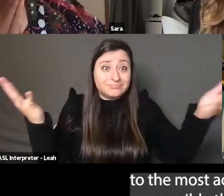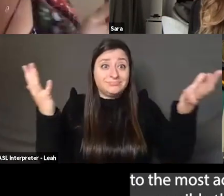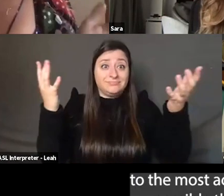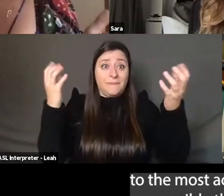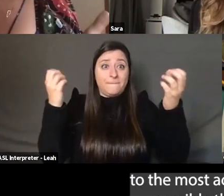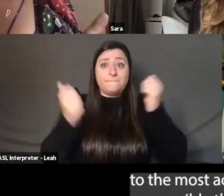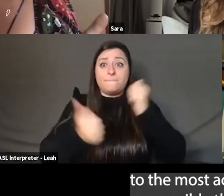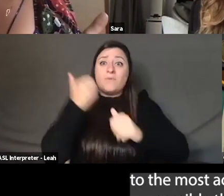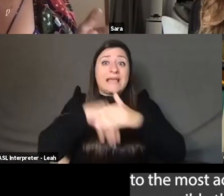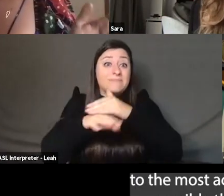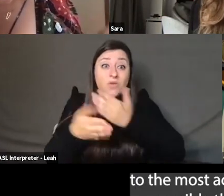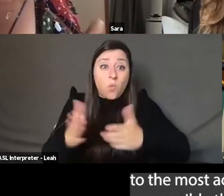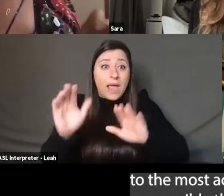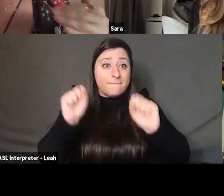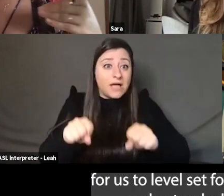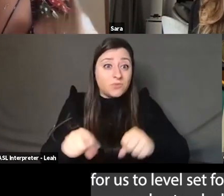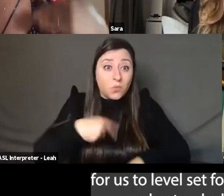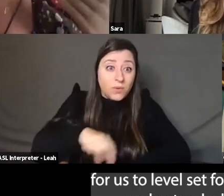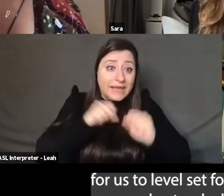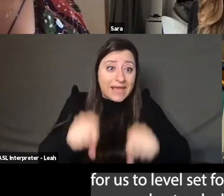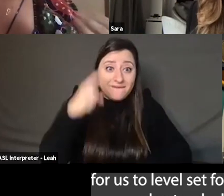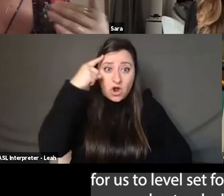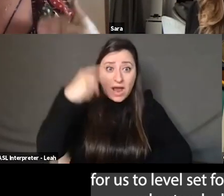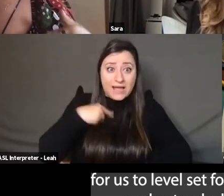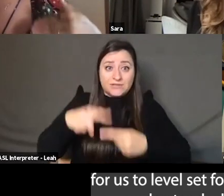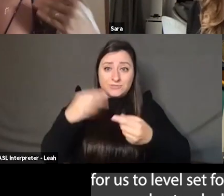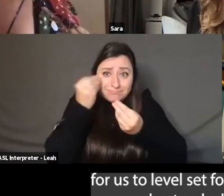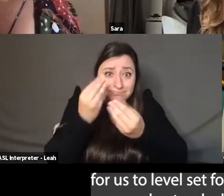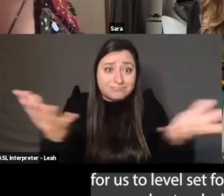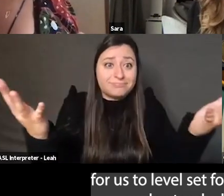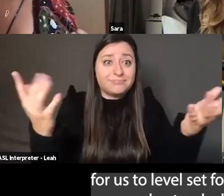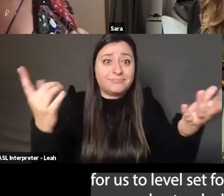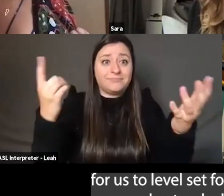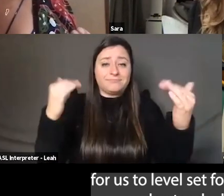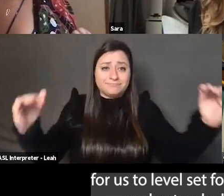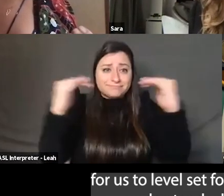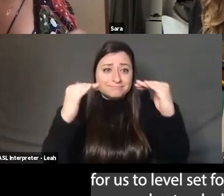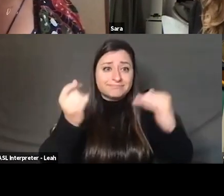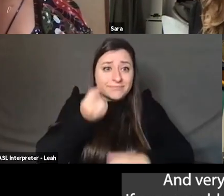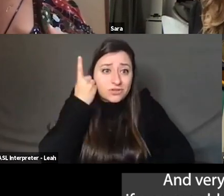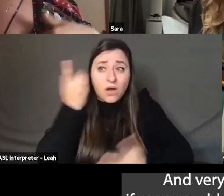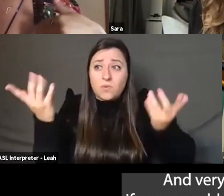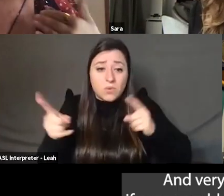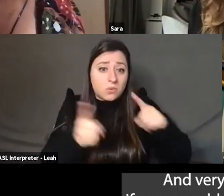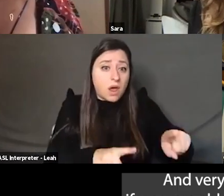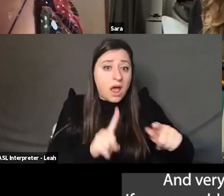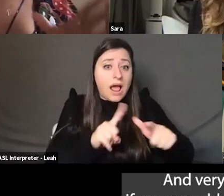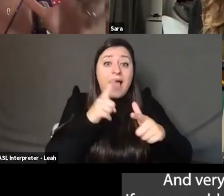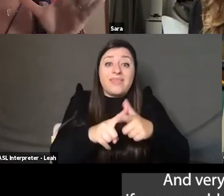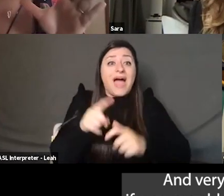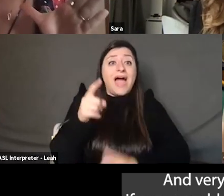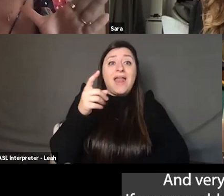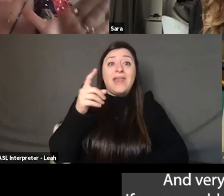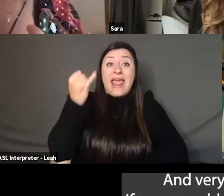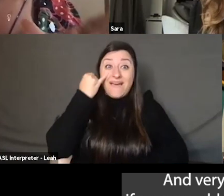to the most accessible way possible that we can, for us to level set, for us to very quickly understand what's going on, and very quickly, if